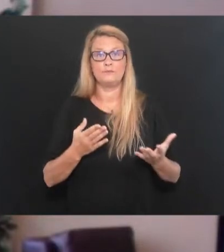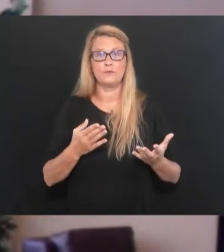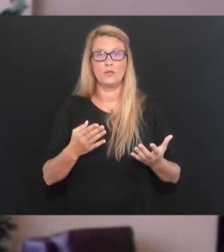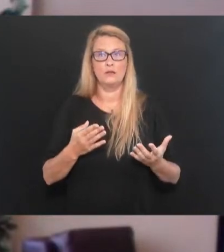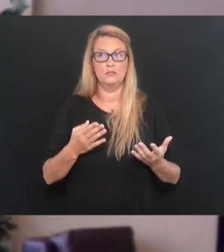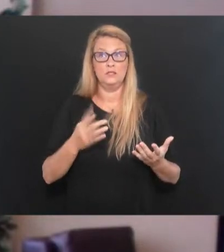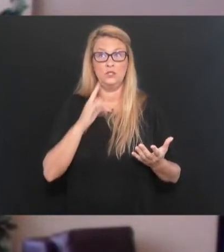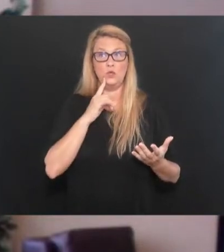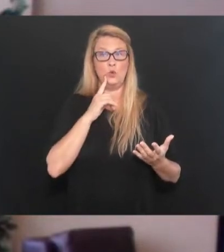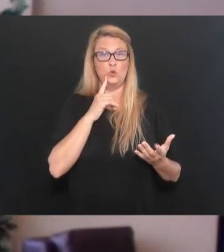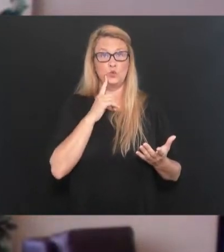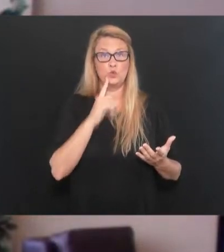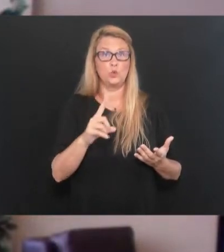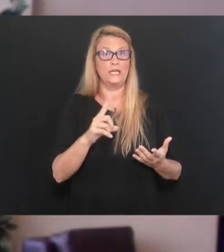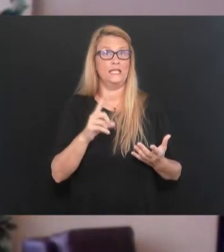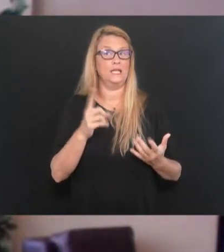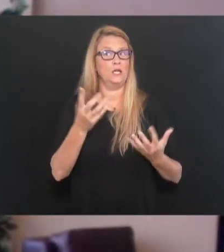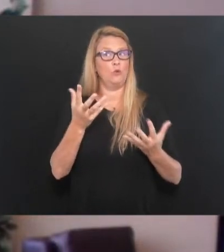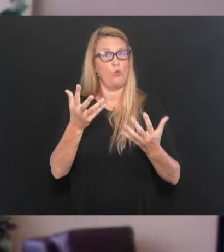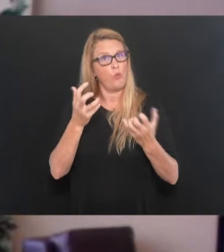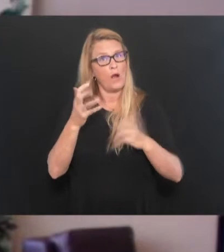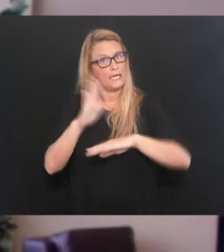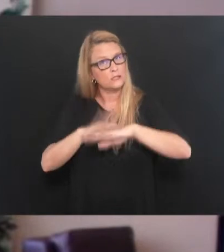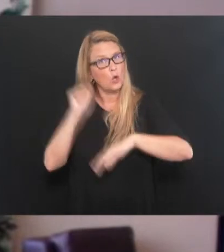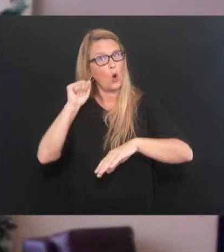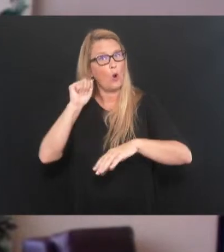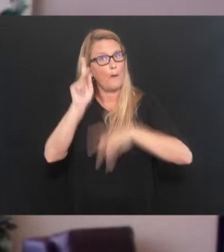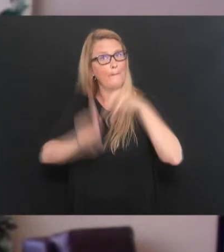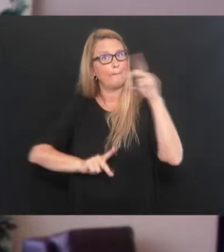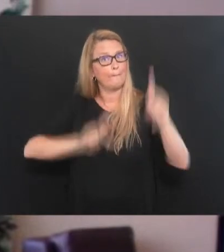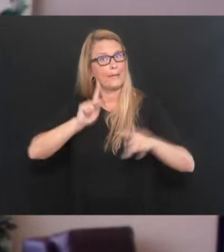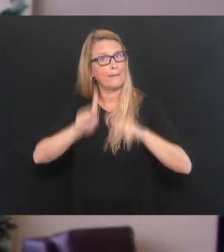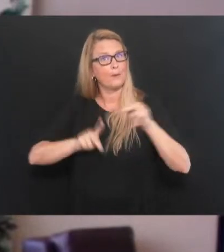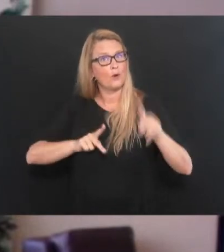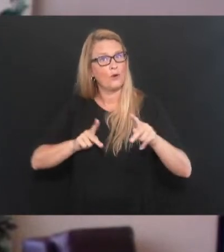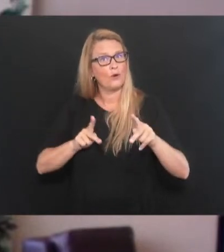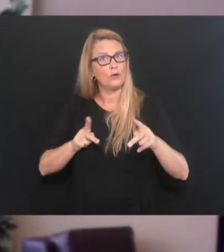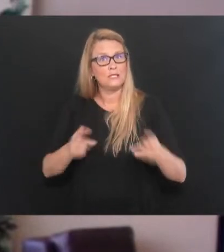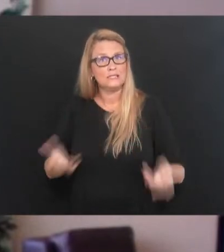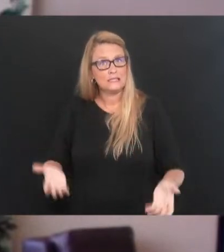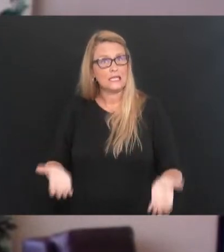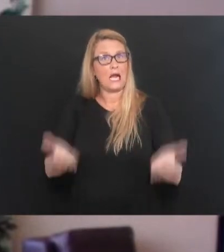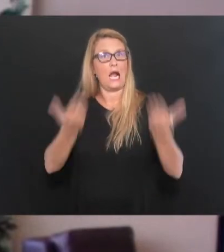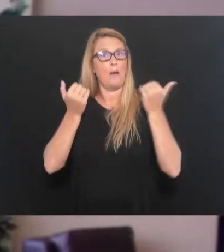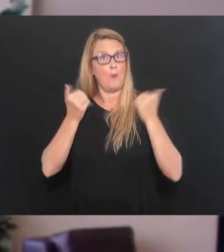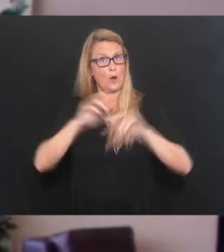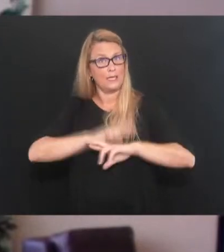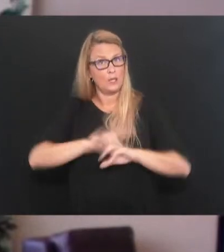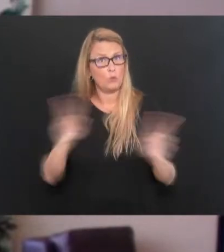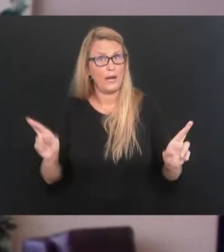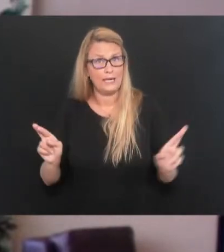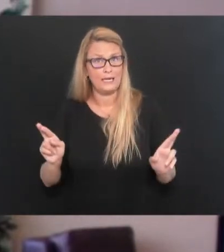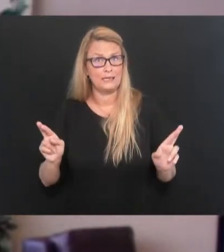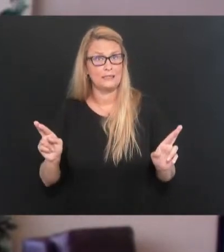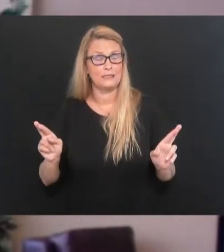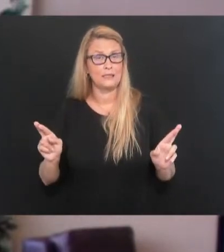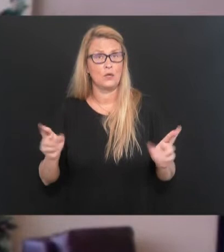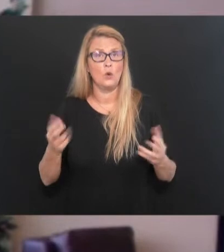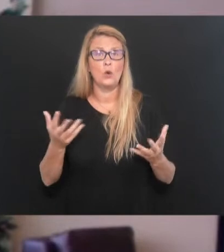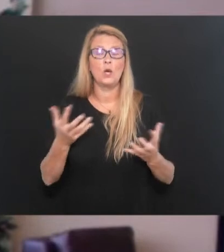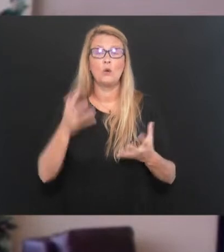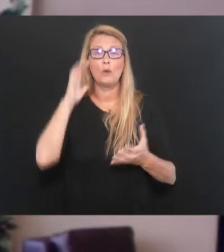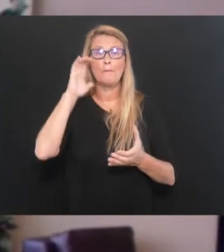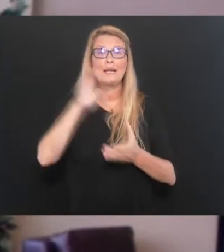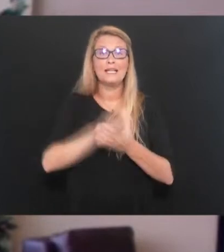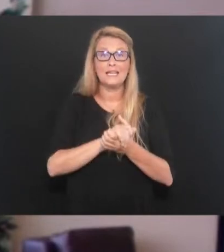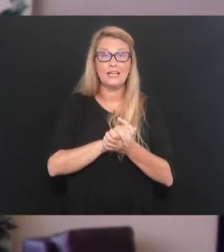impassioned call for people, to come to arms is that we believe deeply